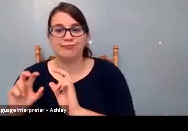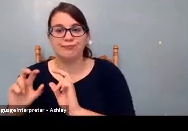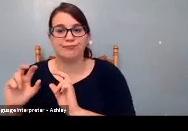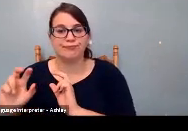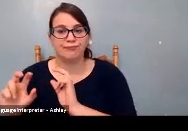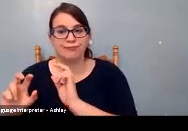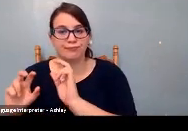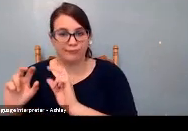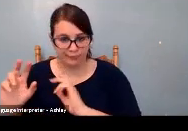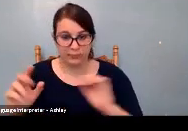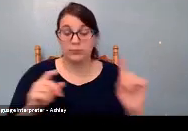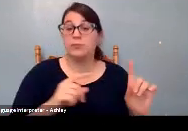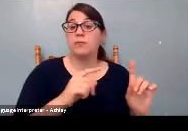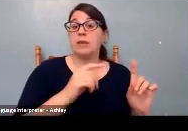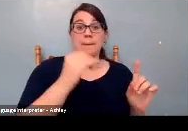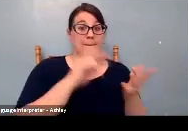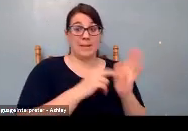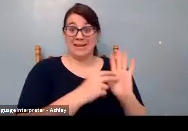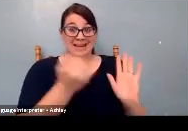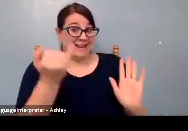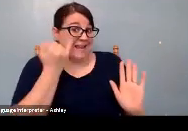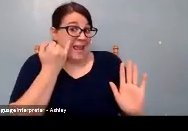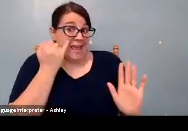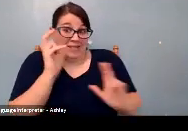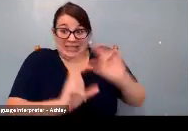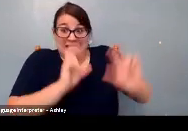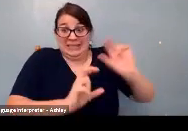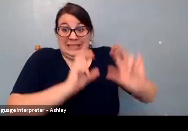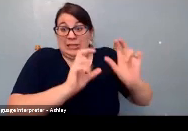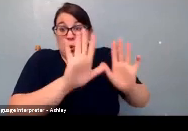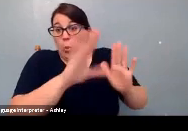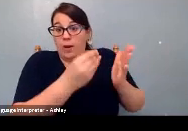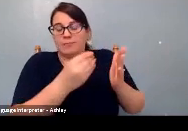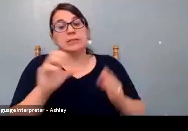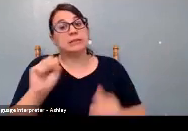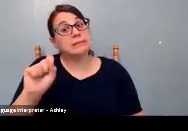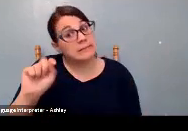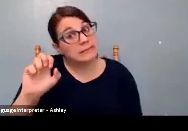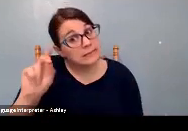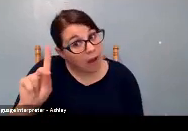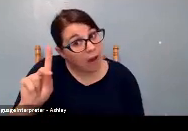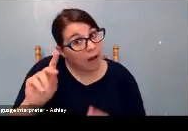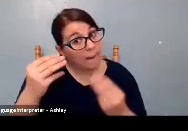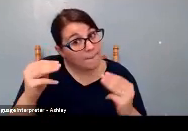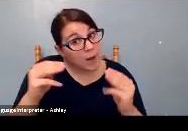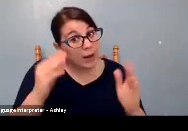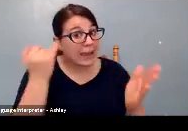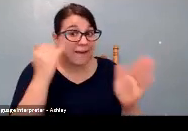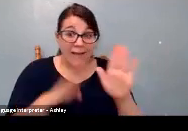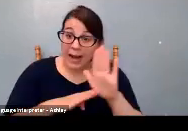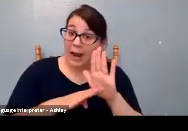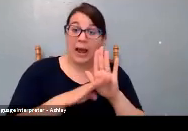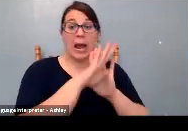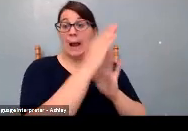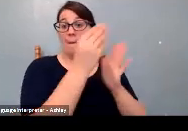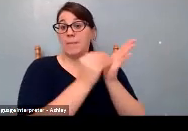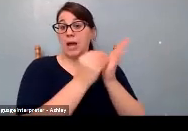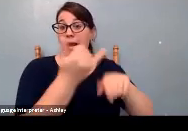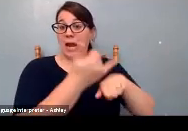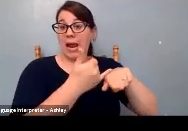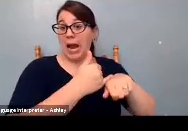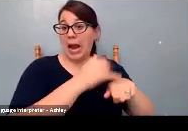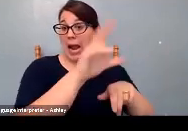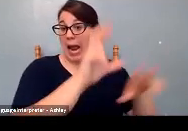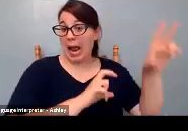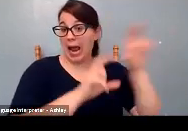when the market is down, you can lose money. So the reminder is the benefit of the 529A account is that you do not